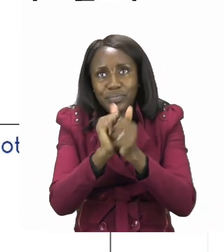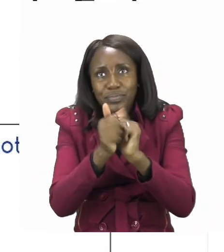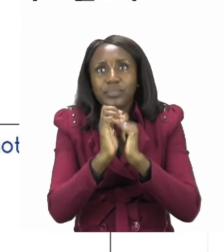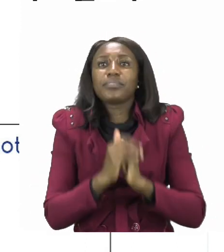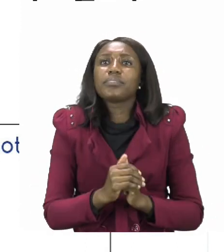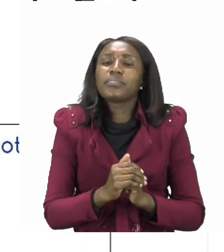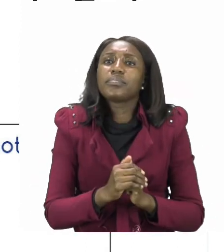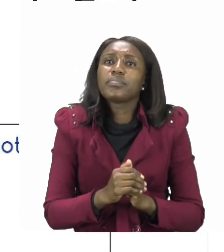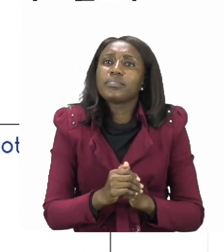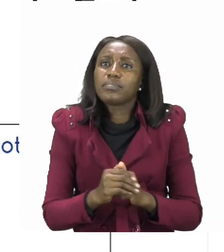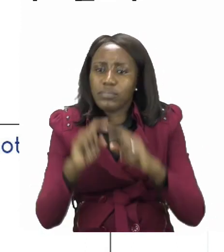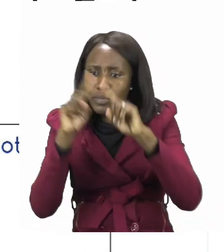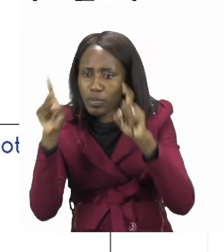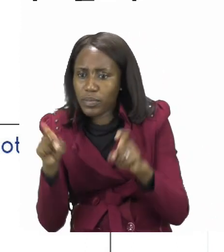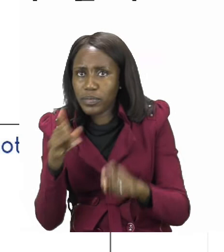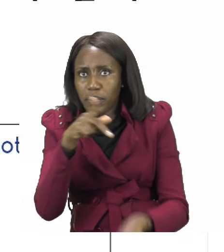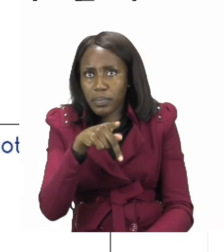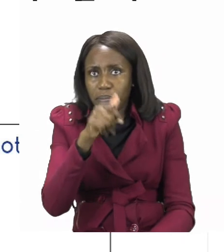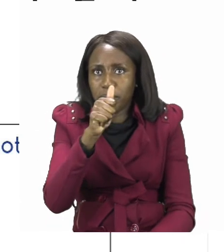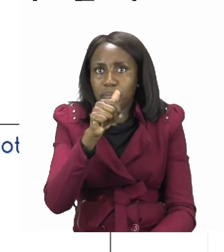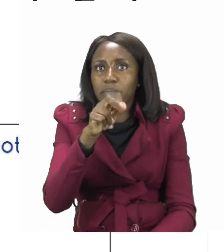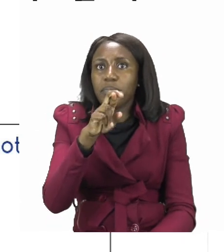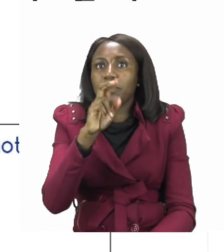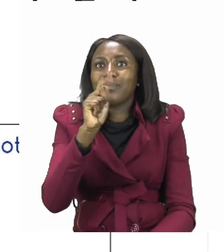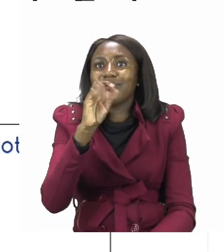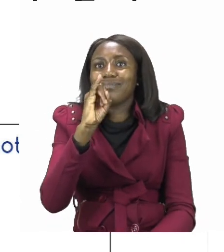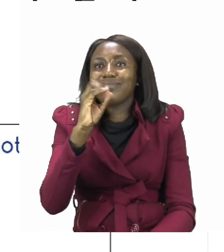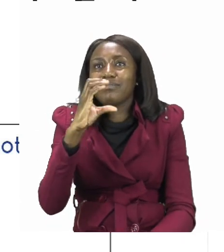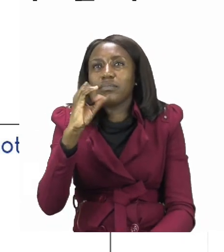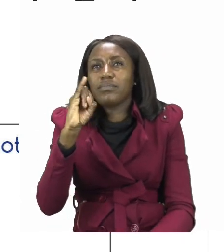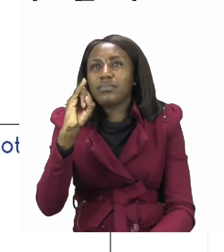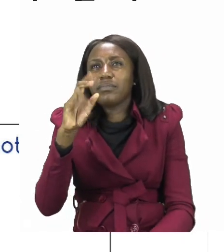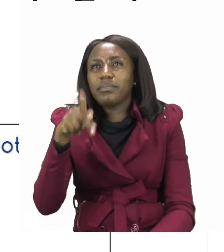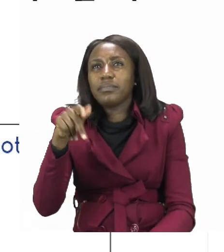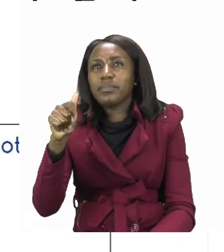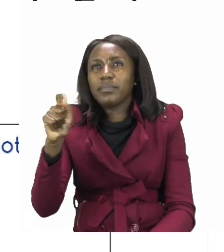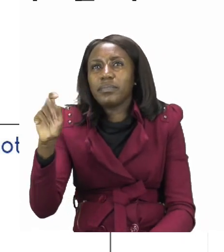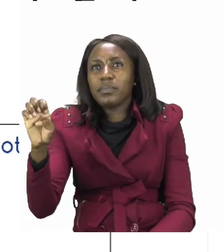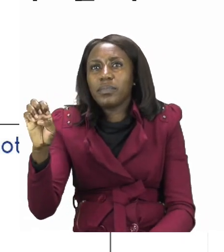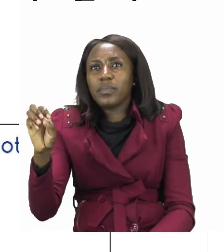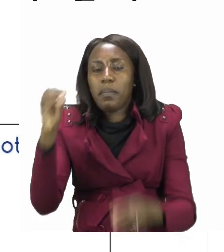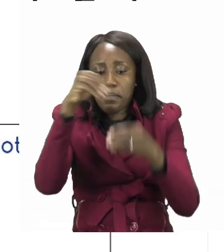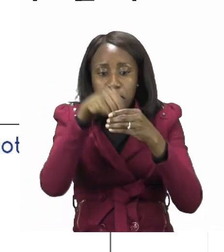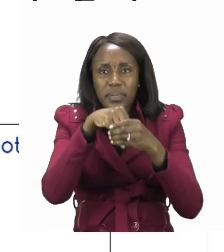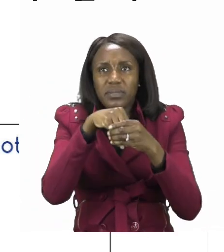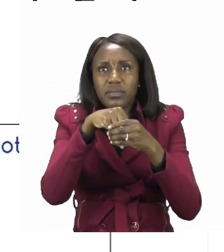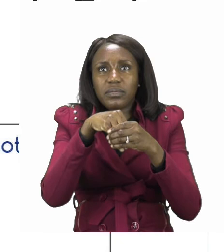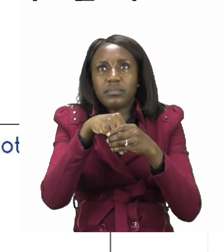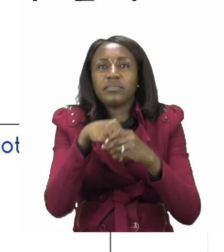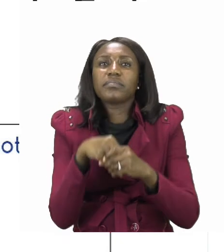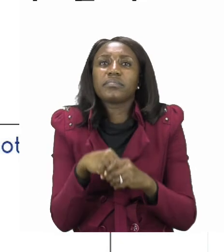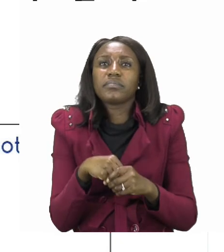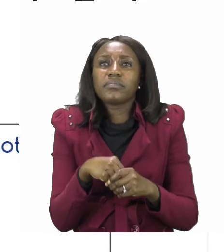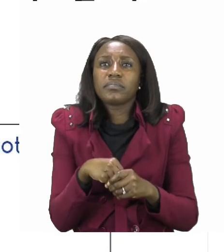to be using as our action is the word participate. You can see that it is in the brackets.